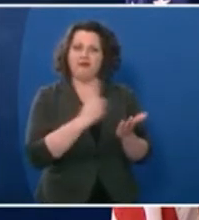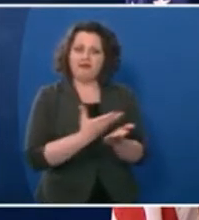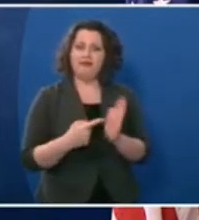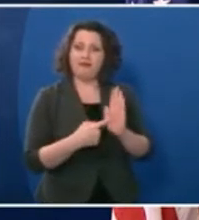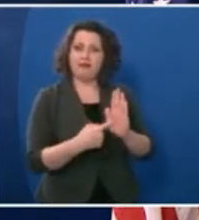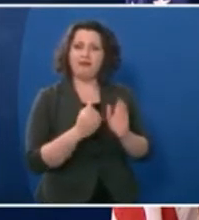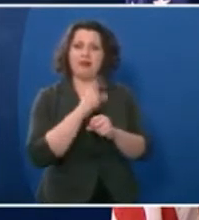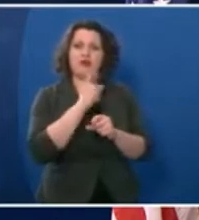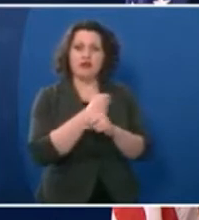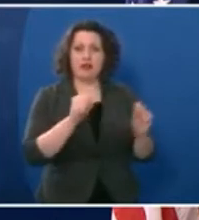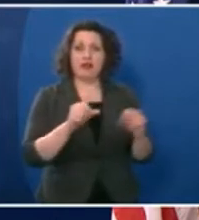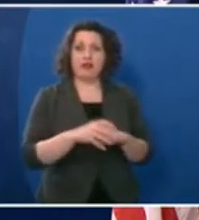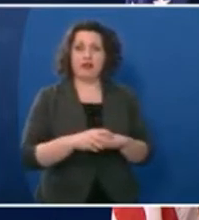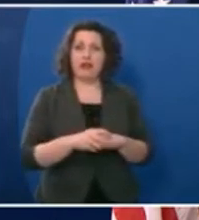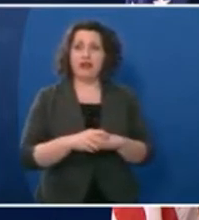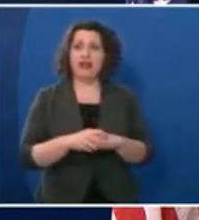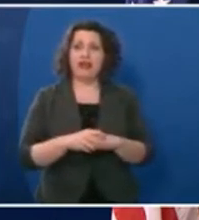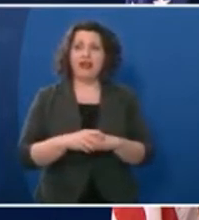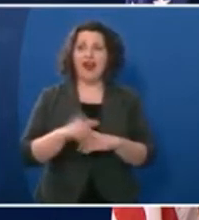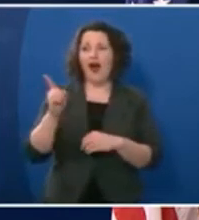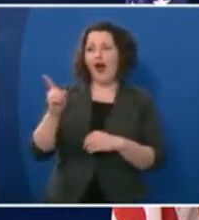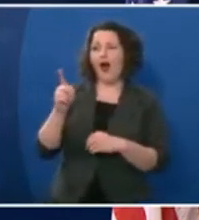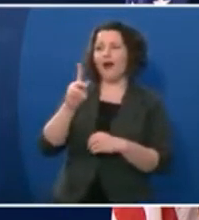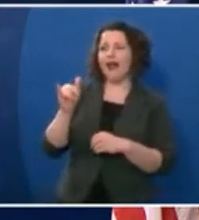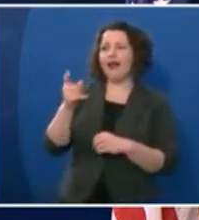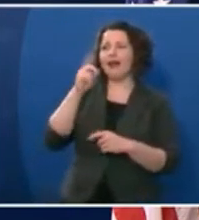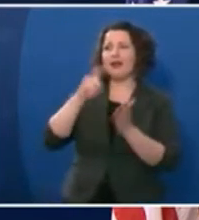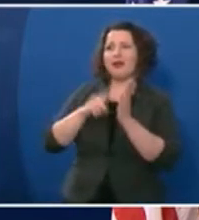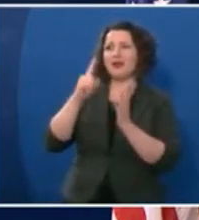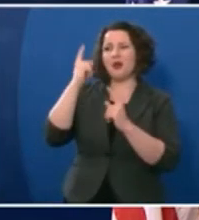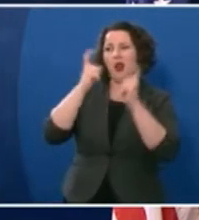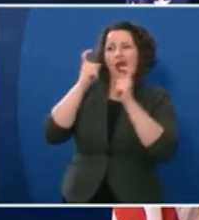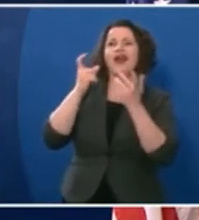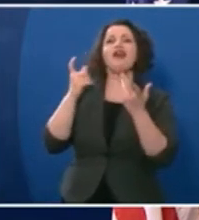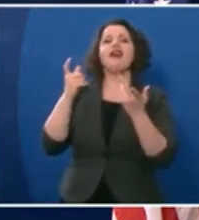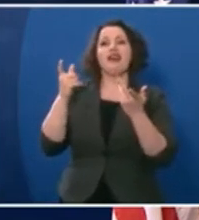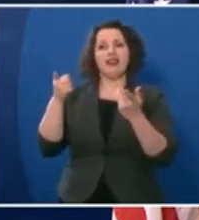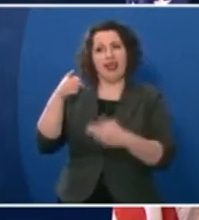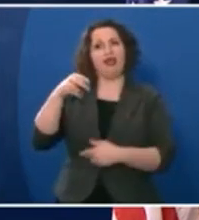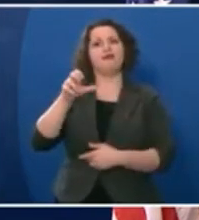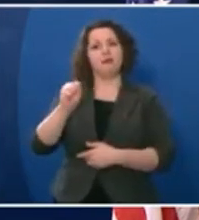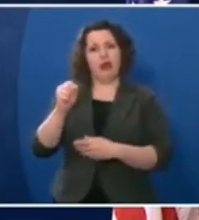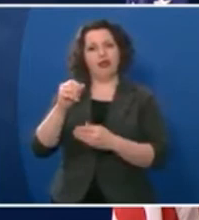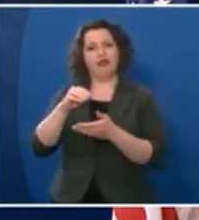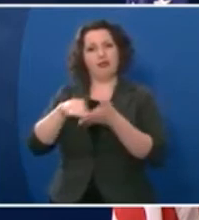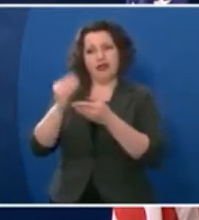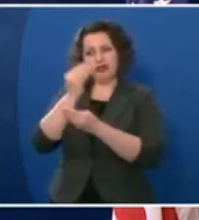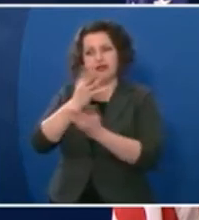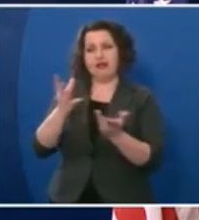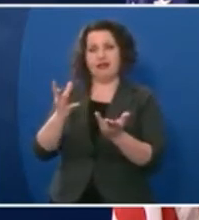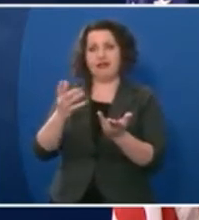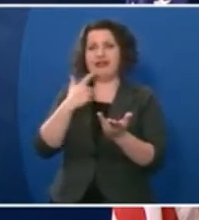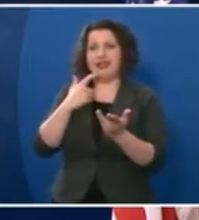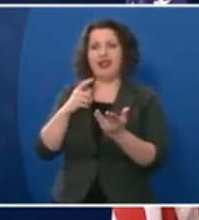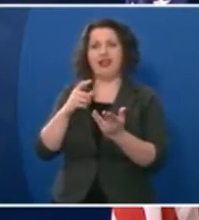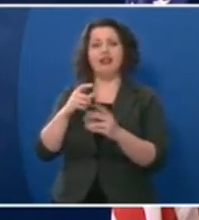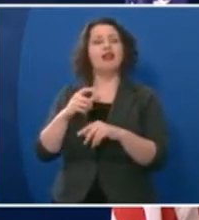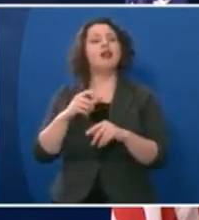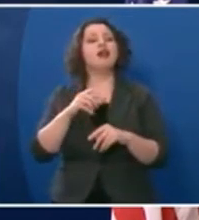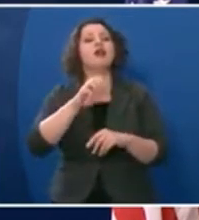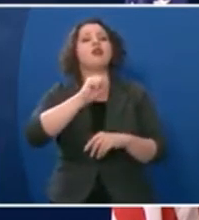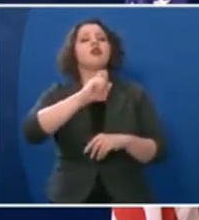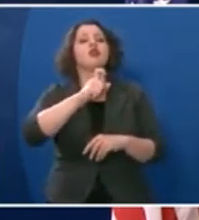safety. Kay, I've seen you kind of look. When you talk about, they released a press release indicating to Iowa, to the area that they were testing. Sioux